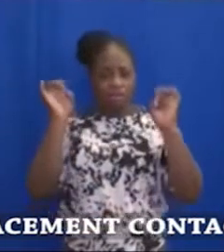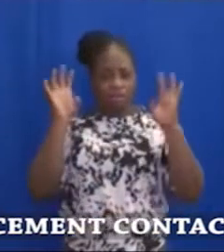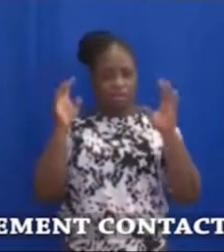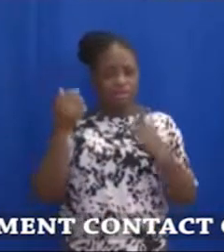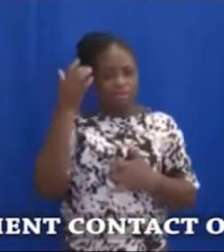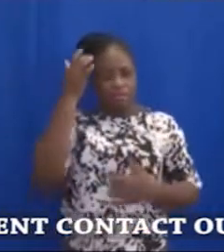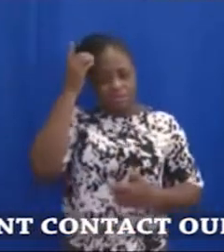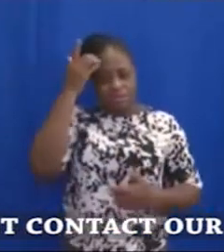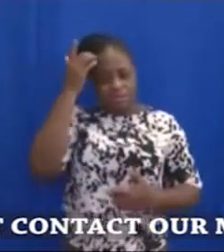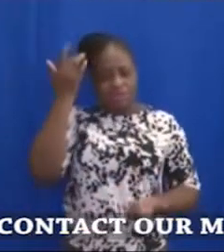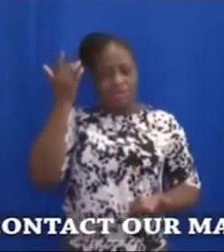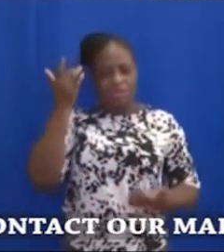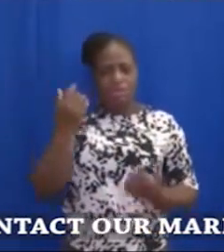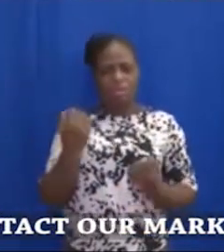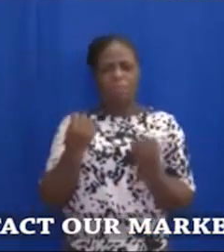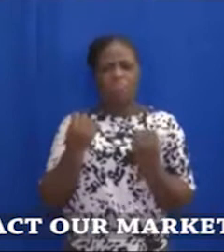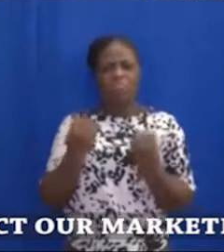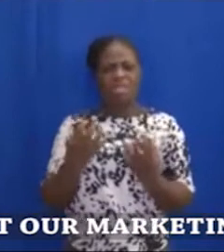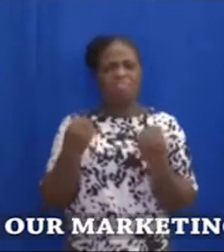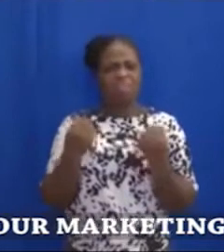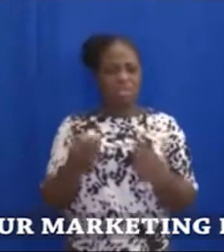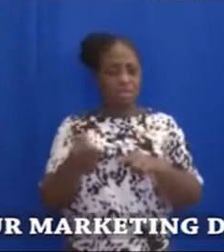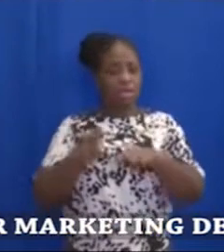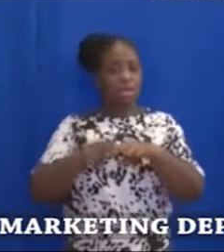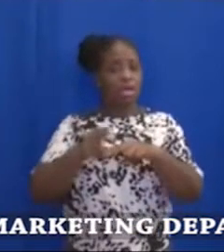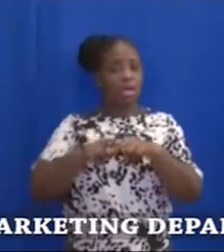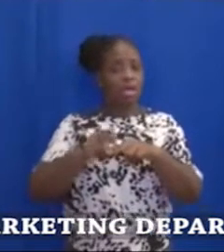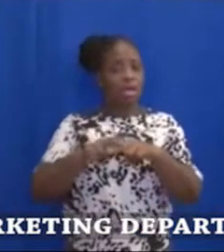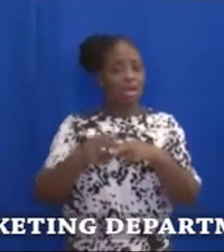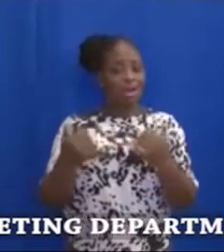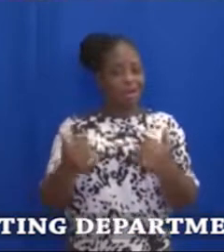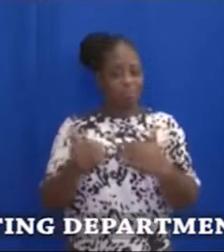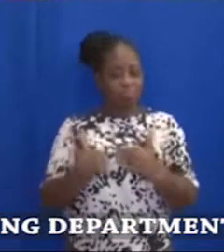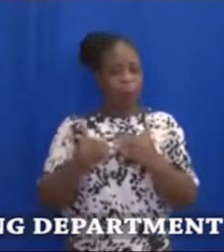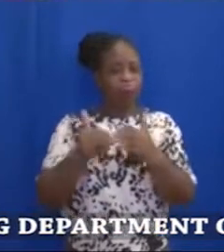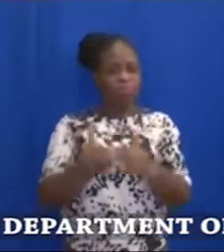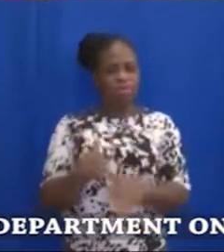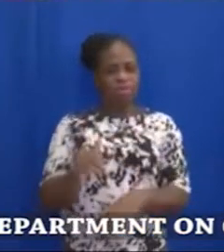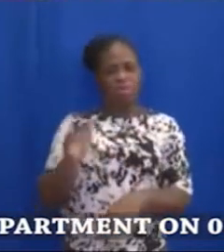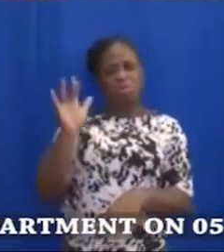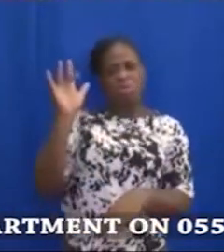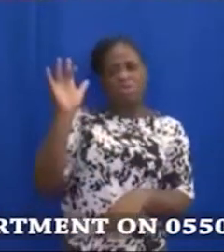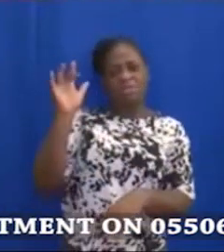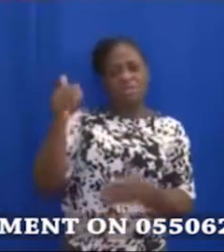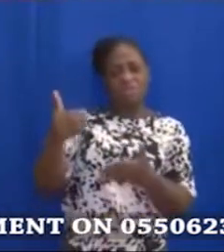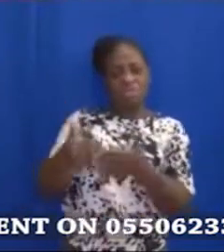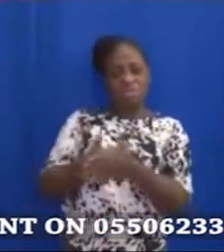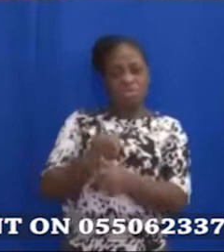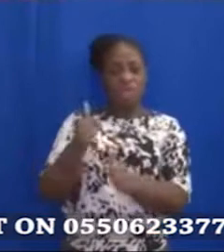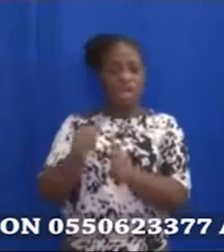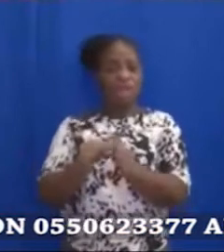The number of daily infections is on the rise, from an average of 25 new cases per day